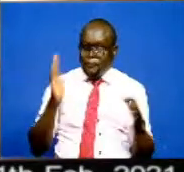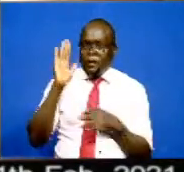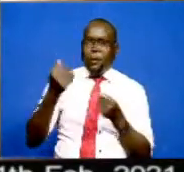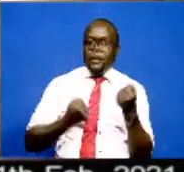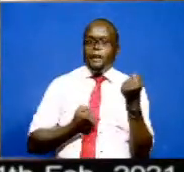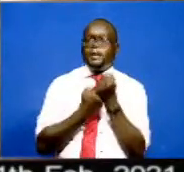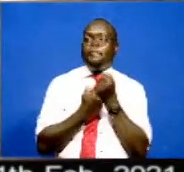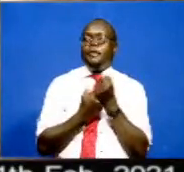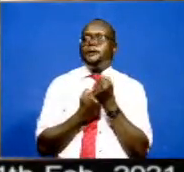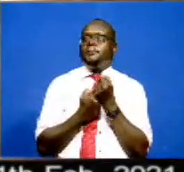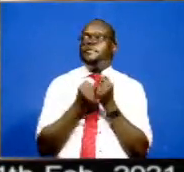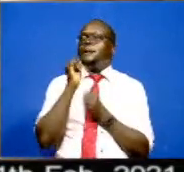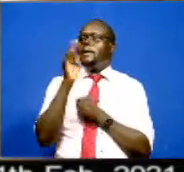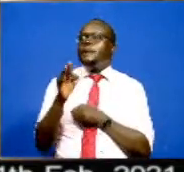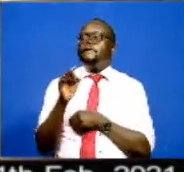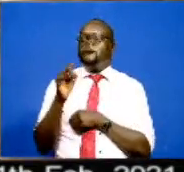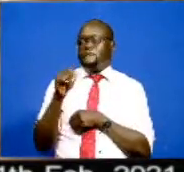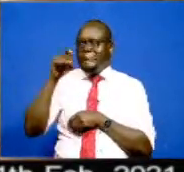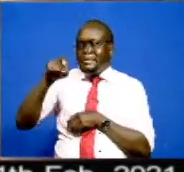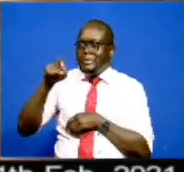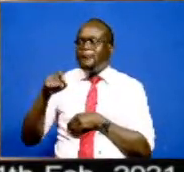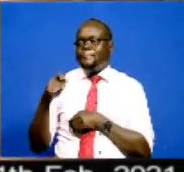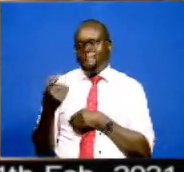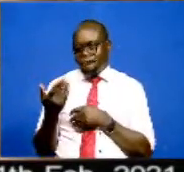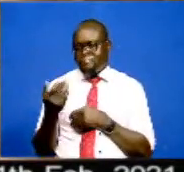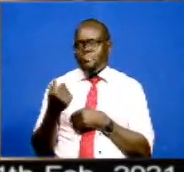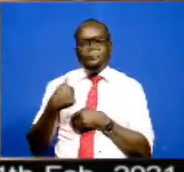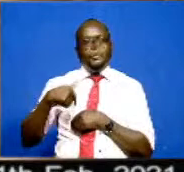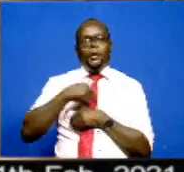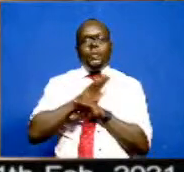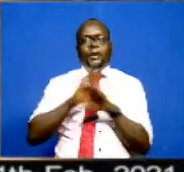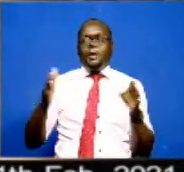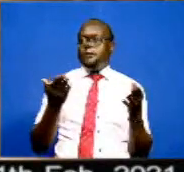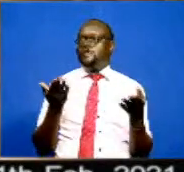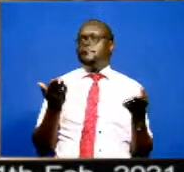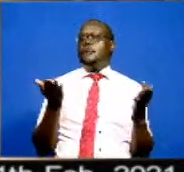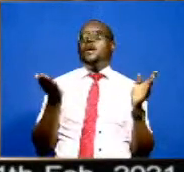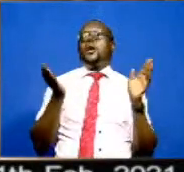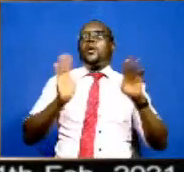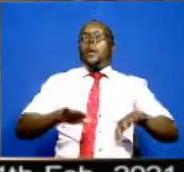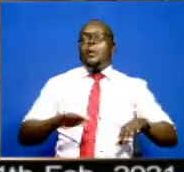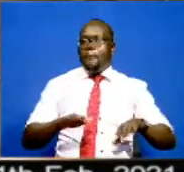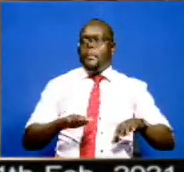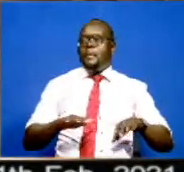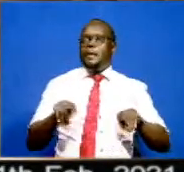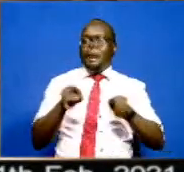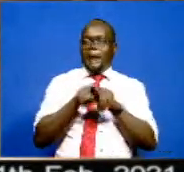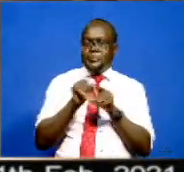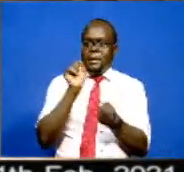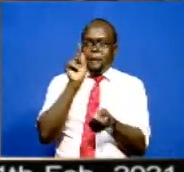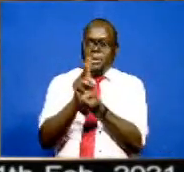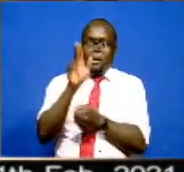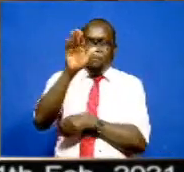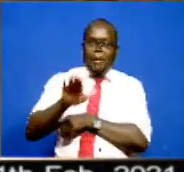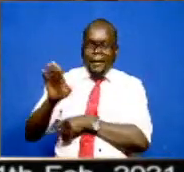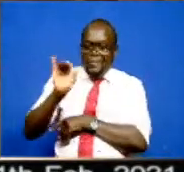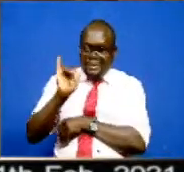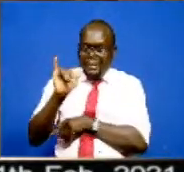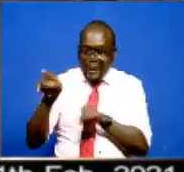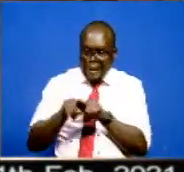support in terms of ensuring that we don't go down as the 12th Parliament, as a